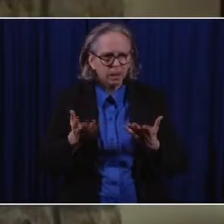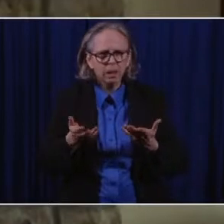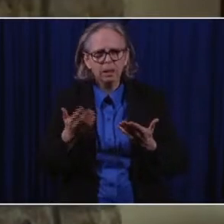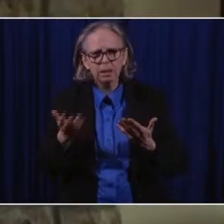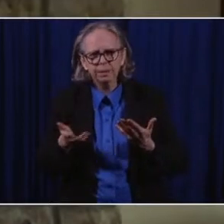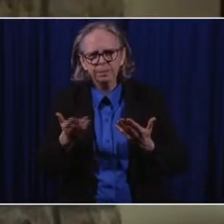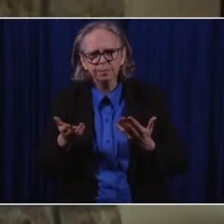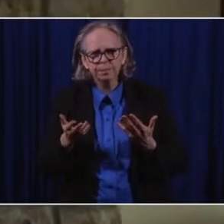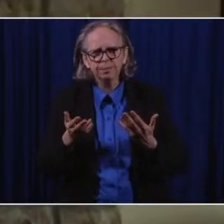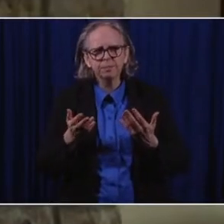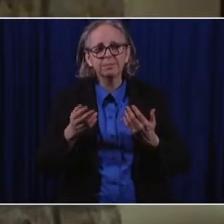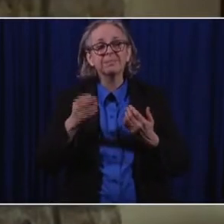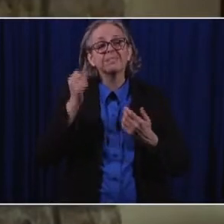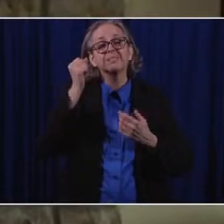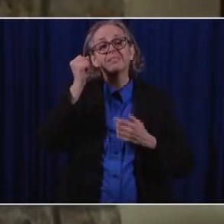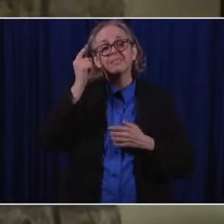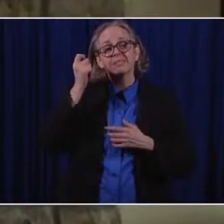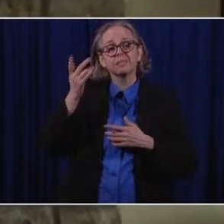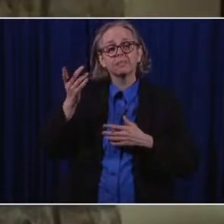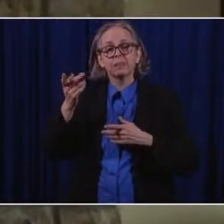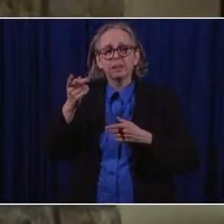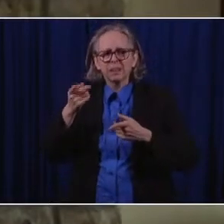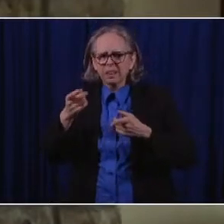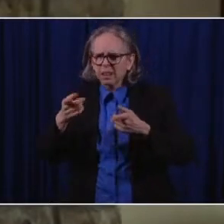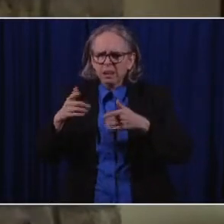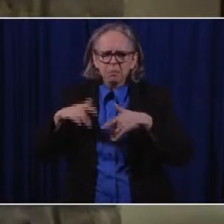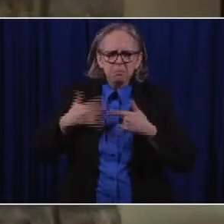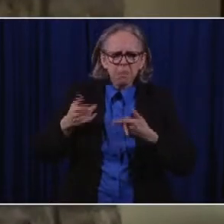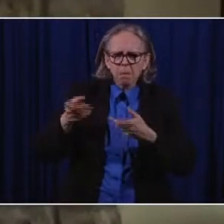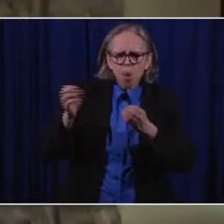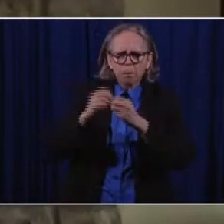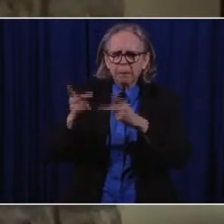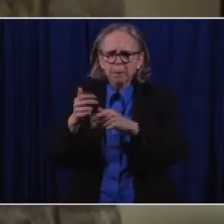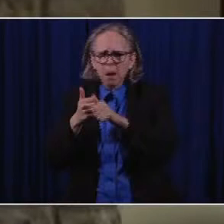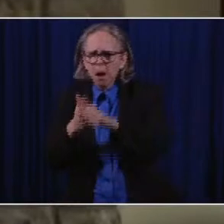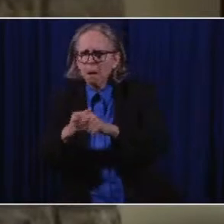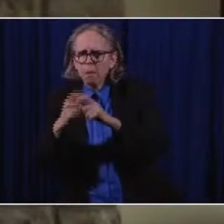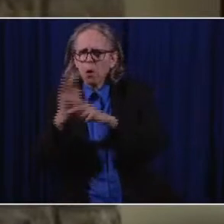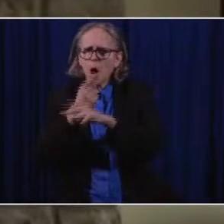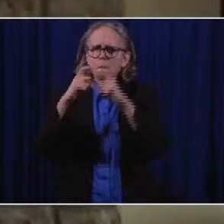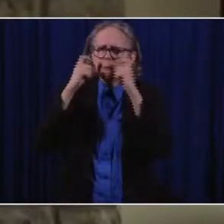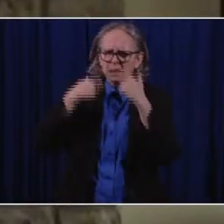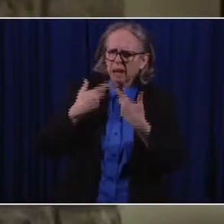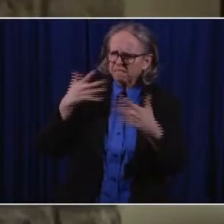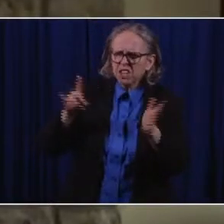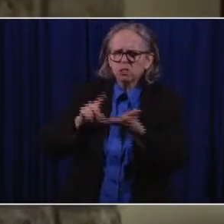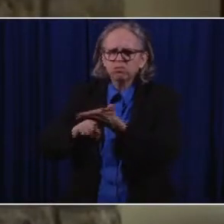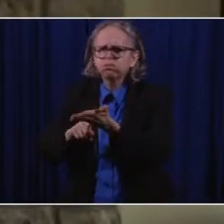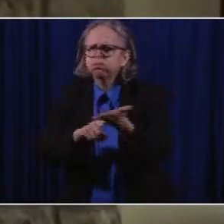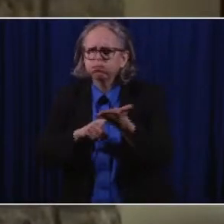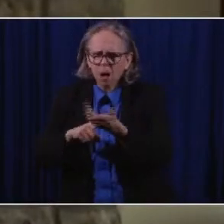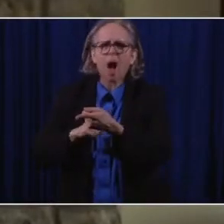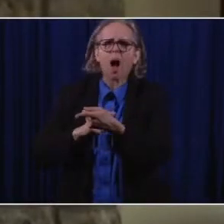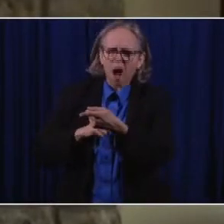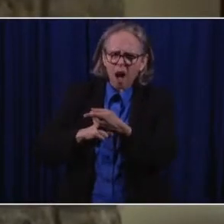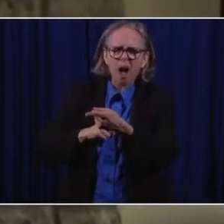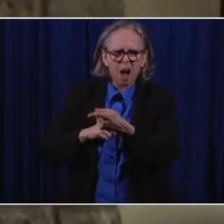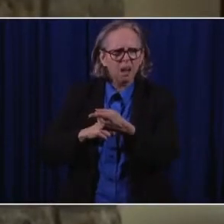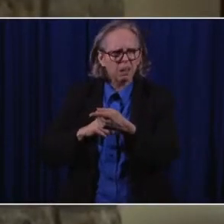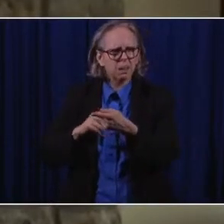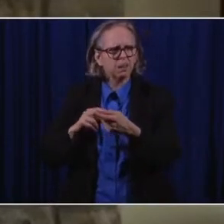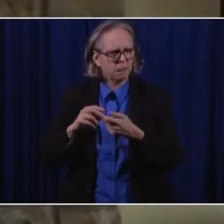mask wearing. And again, we'll have agents out in the bars that day, and we'll have people in retail as